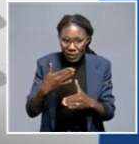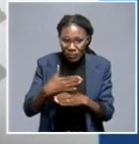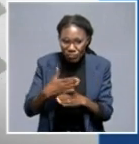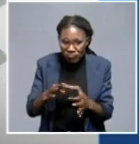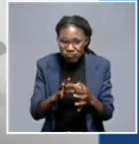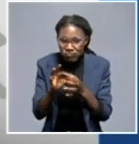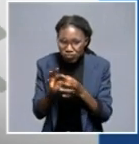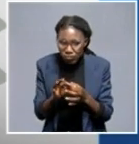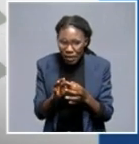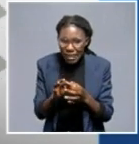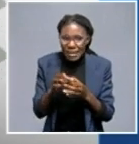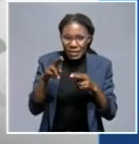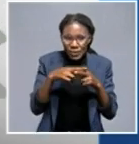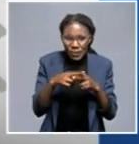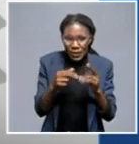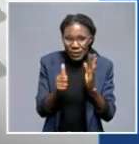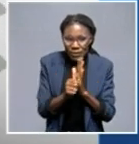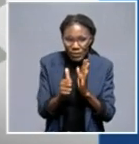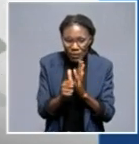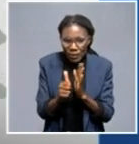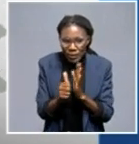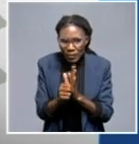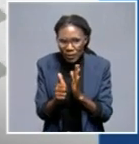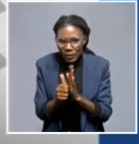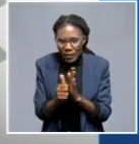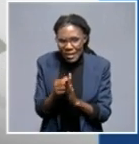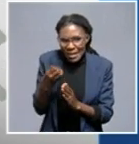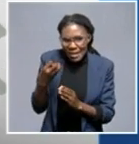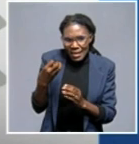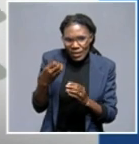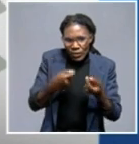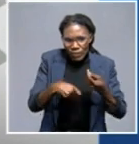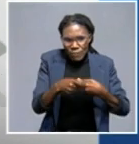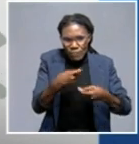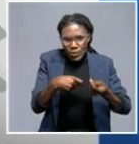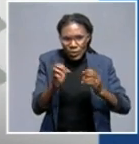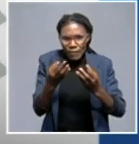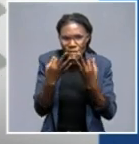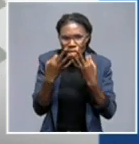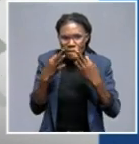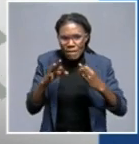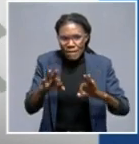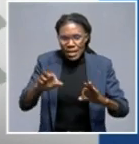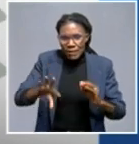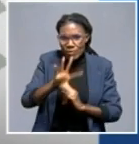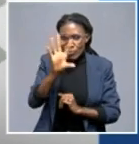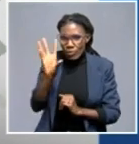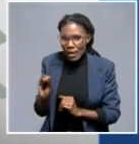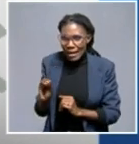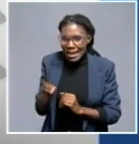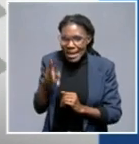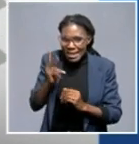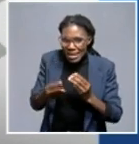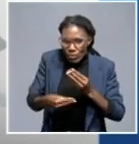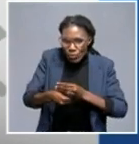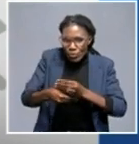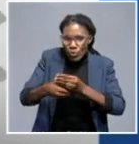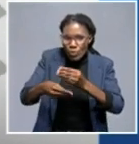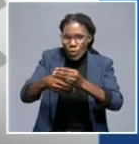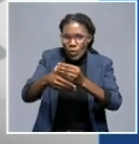the African Continental Free Trade Area and contribute to post-COVID